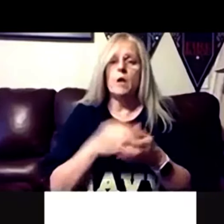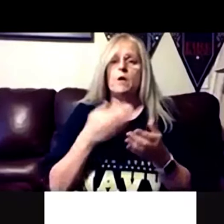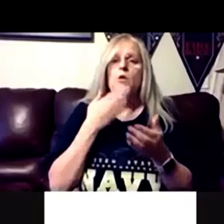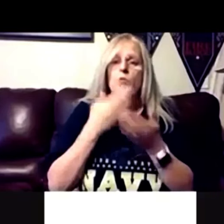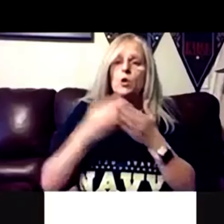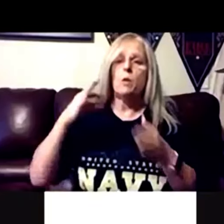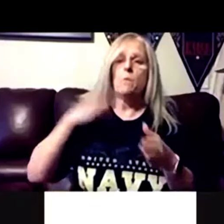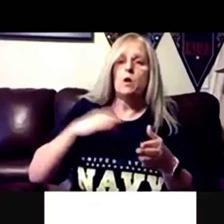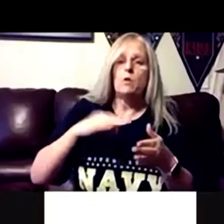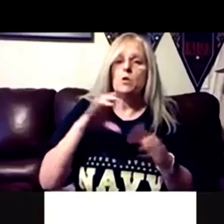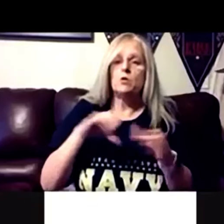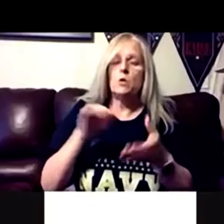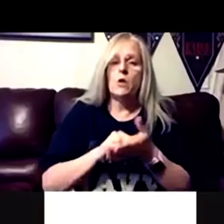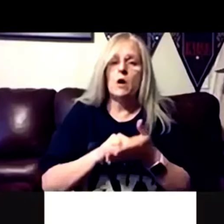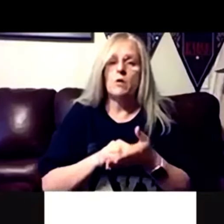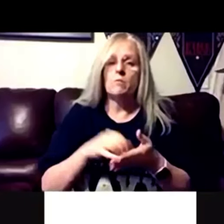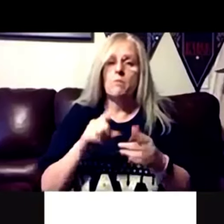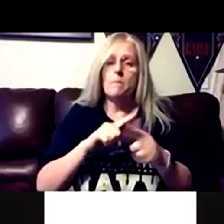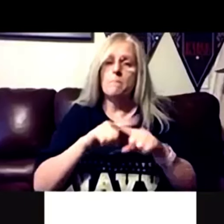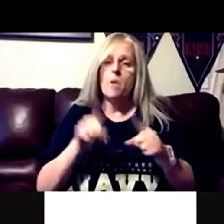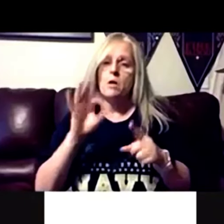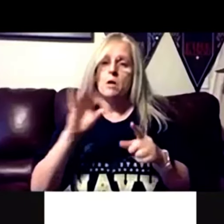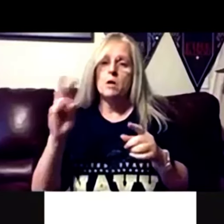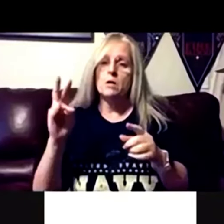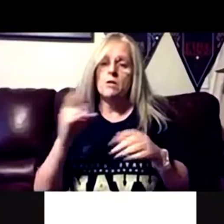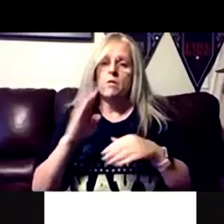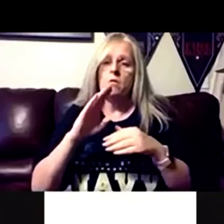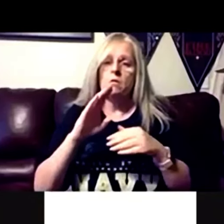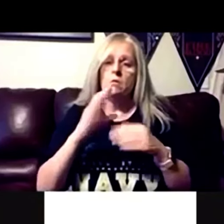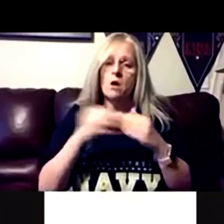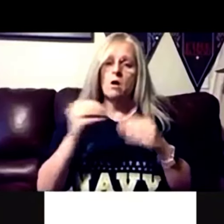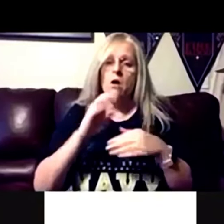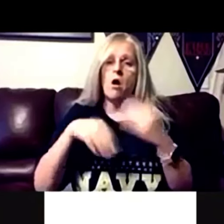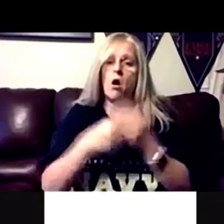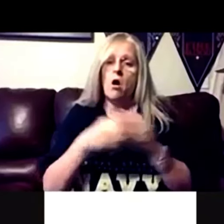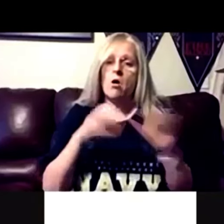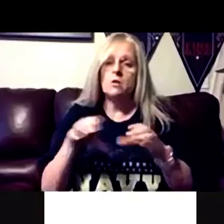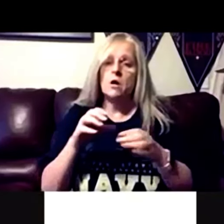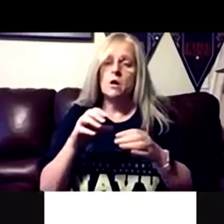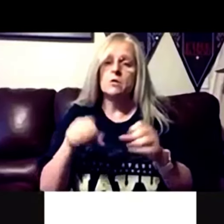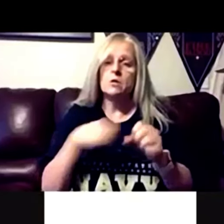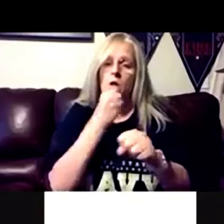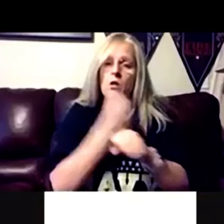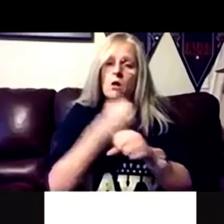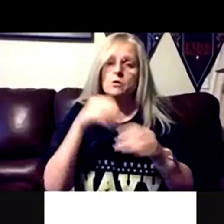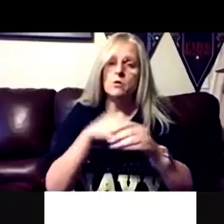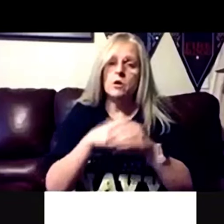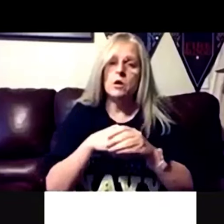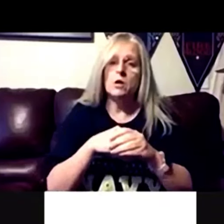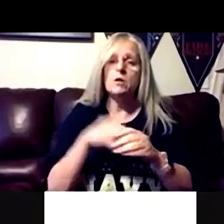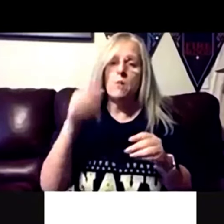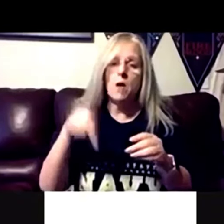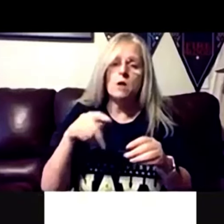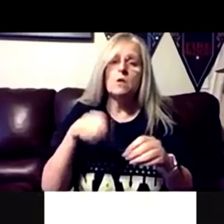that. But the $97, all it does is it locks you into ONPASSIVE, it locks you into the pay structure.